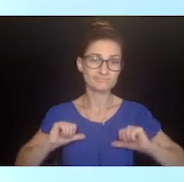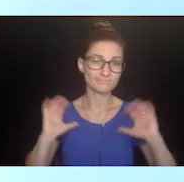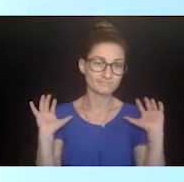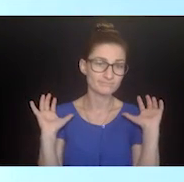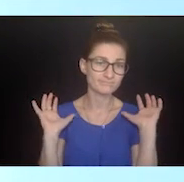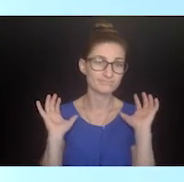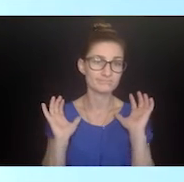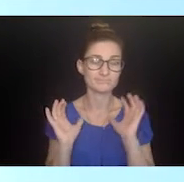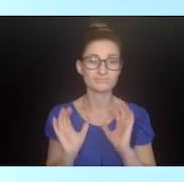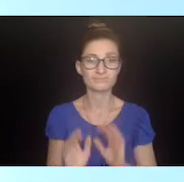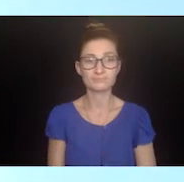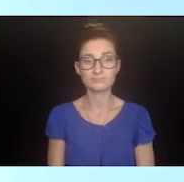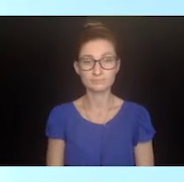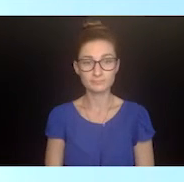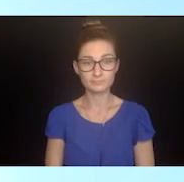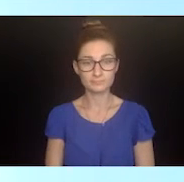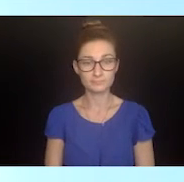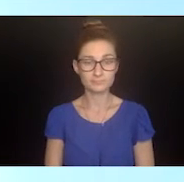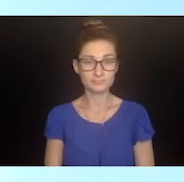Despair.